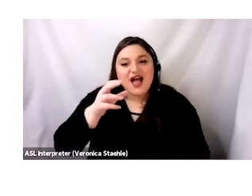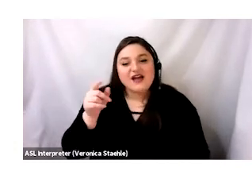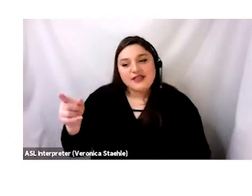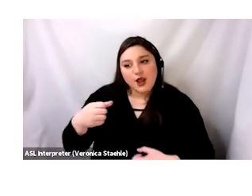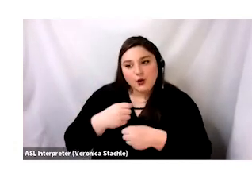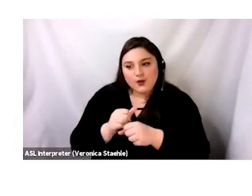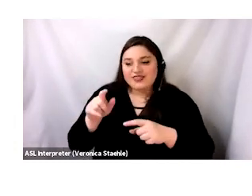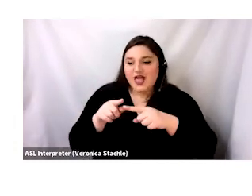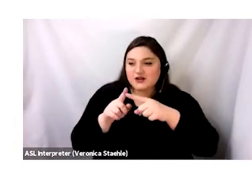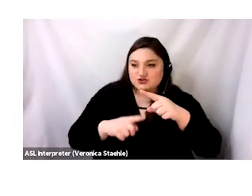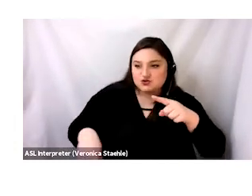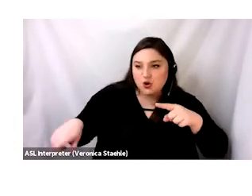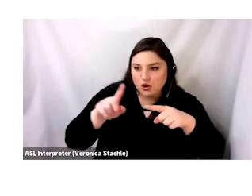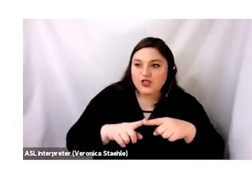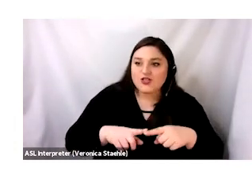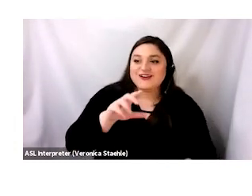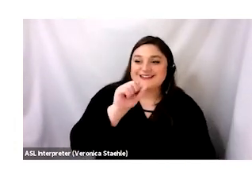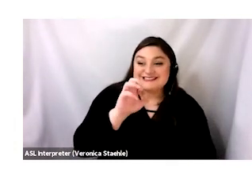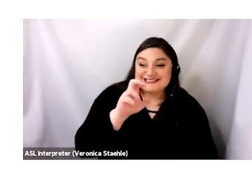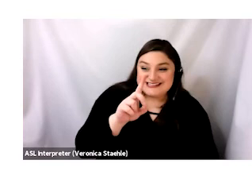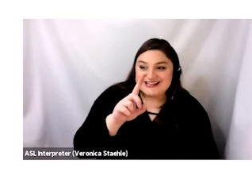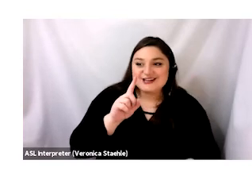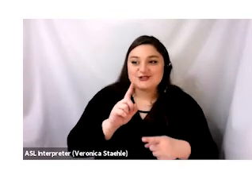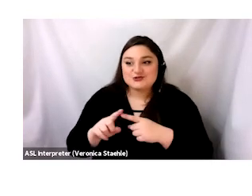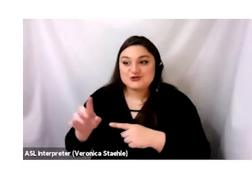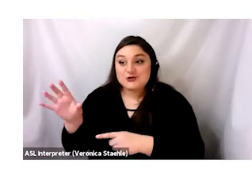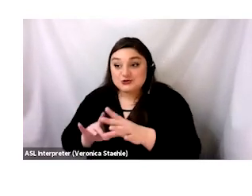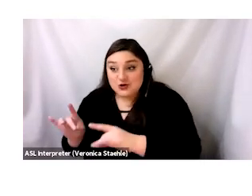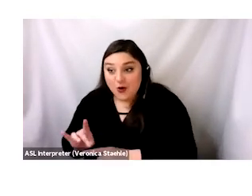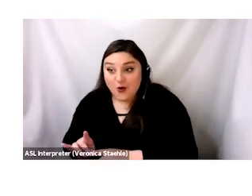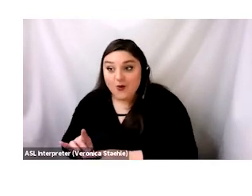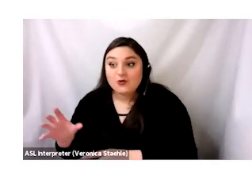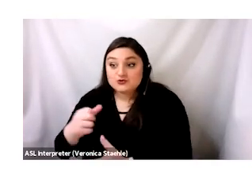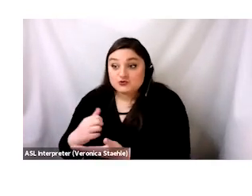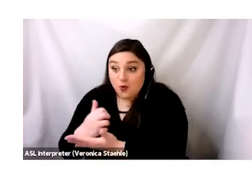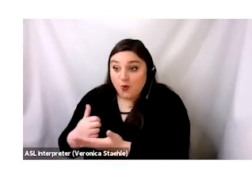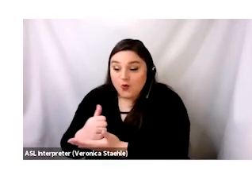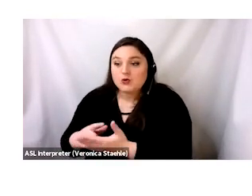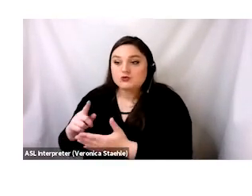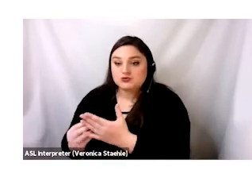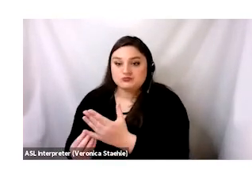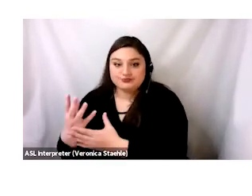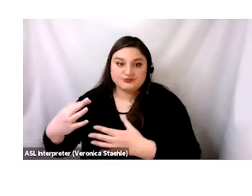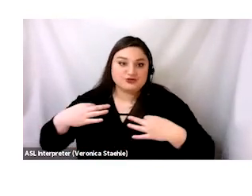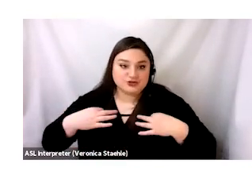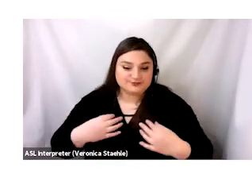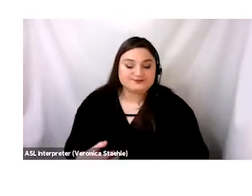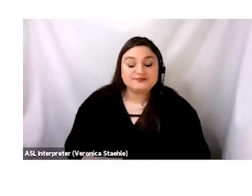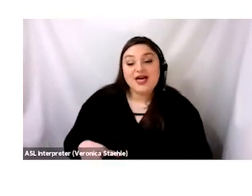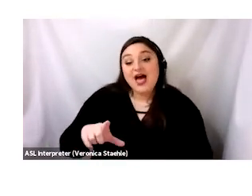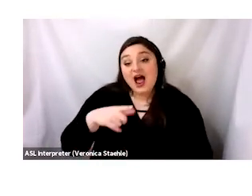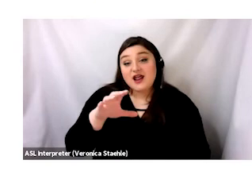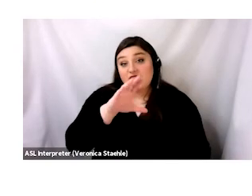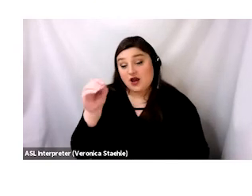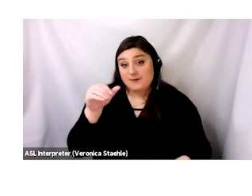seed to sew supply chain specifically for women's wear. Another company in India is